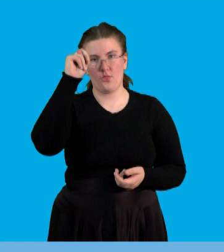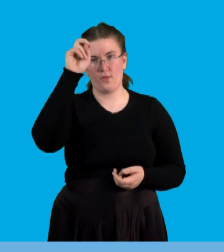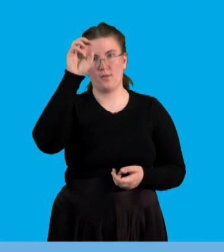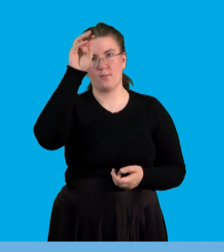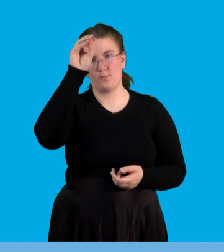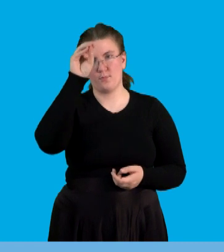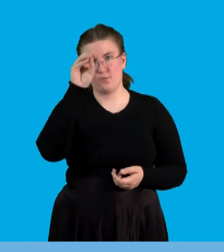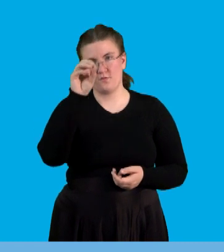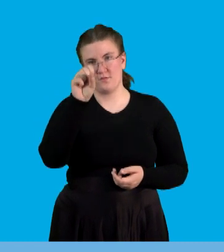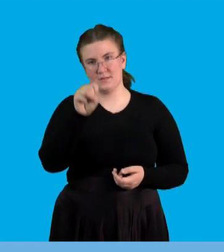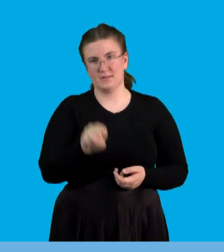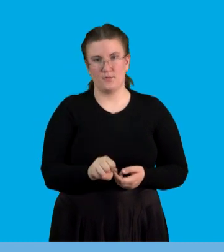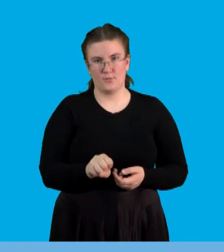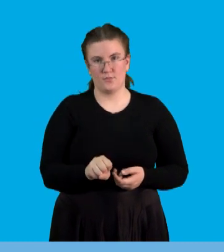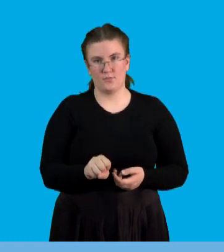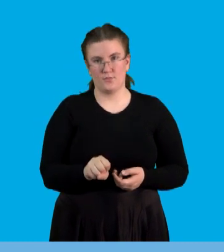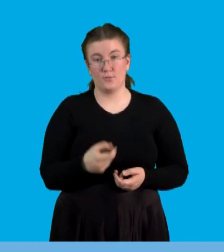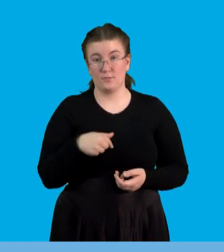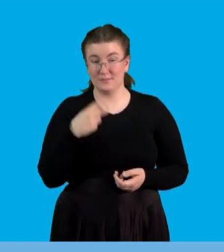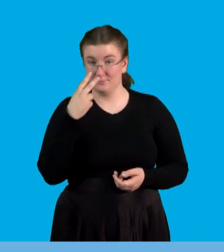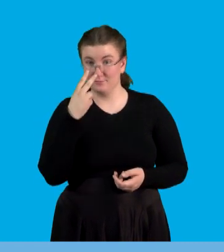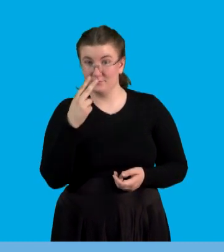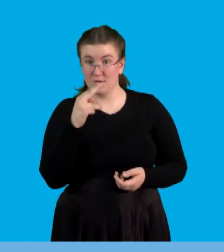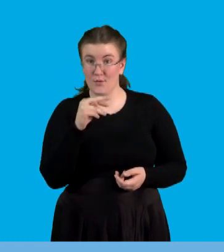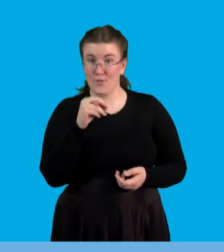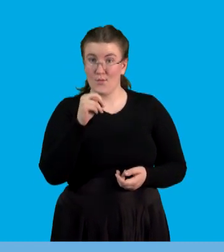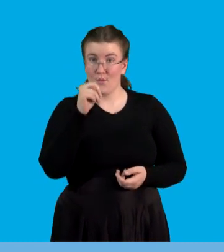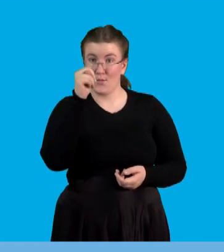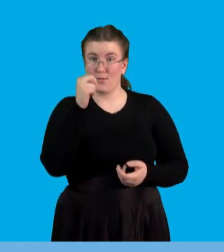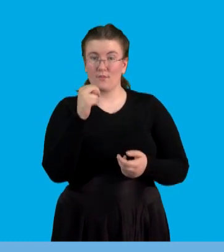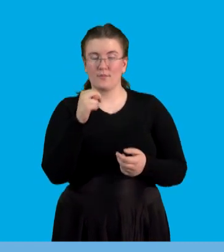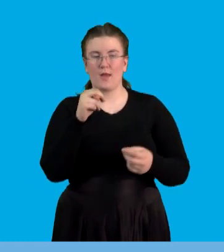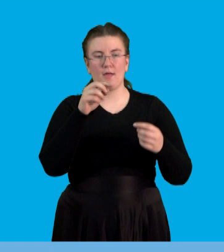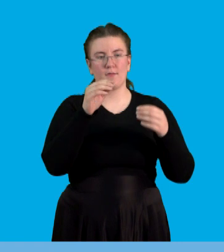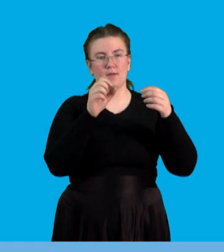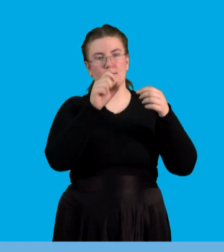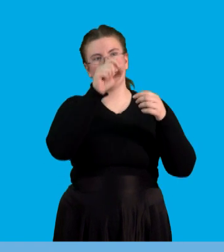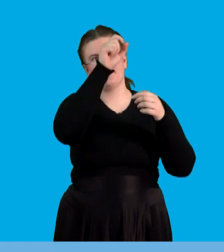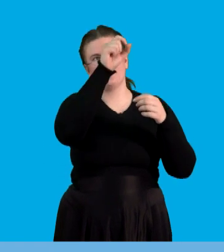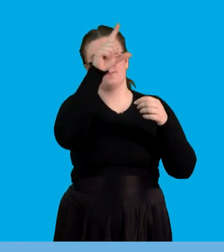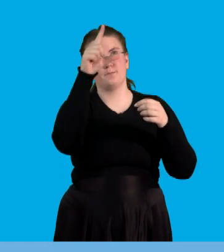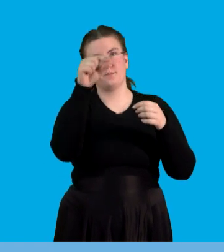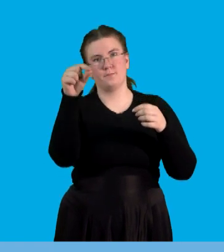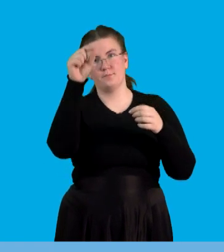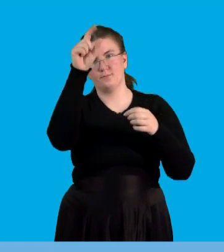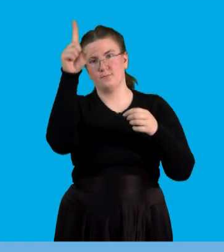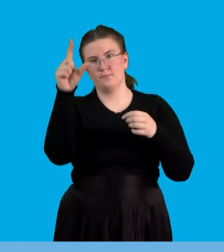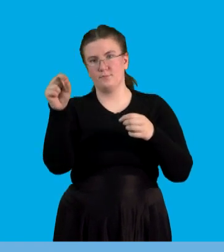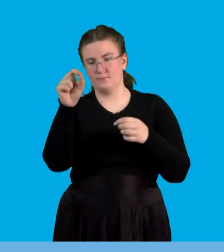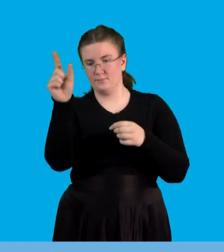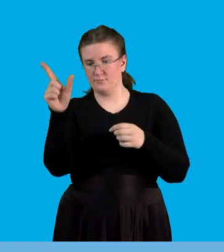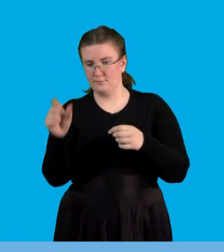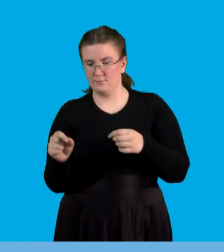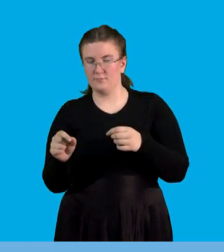moving from north and going to the southern side. So from the north, the field lines or the arrowheads are showing that they are